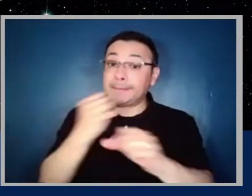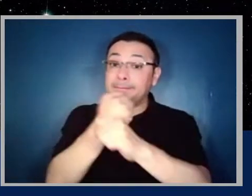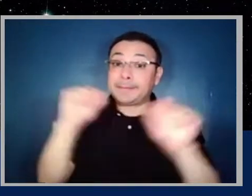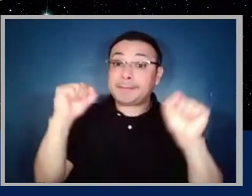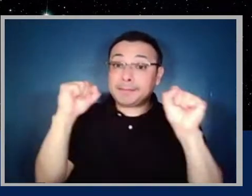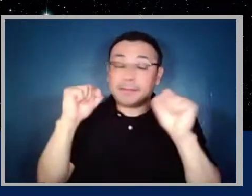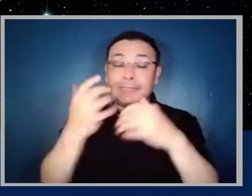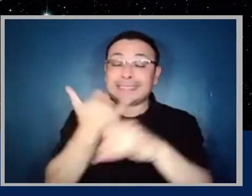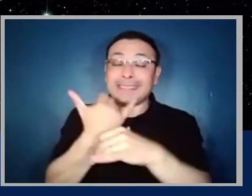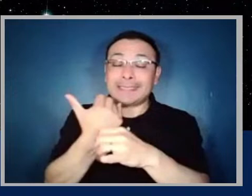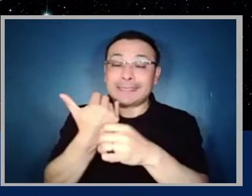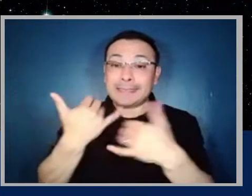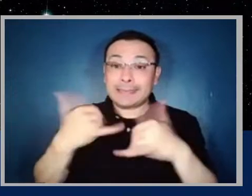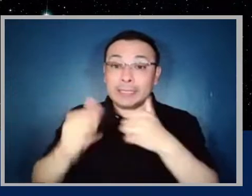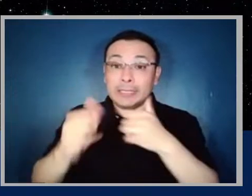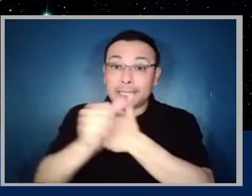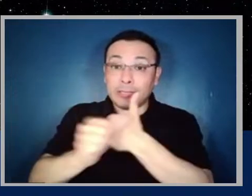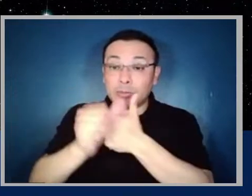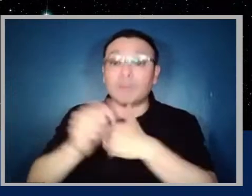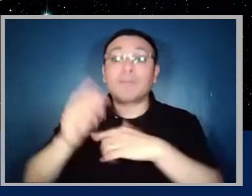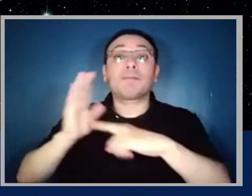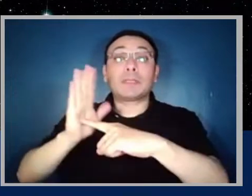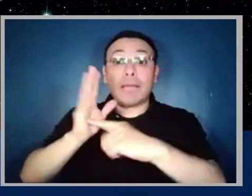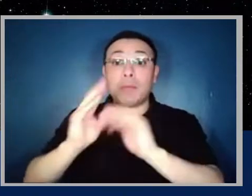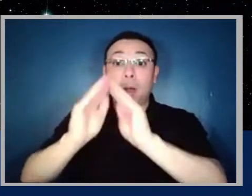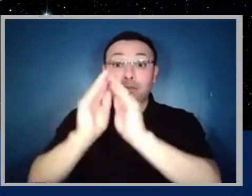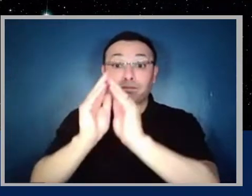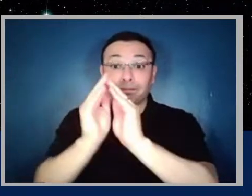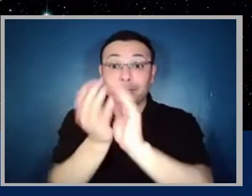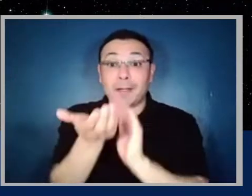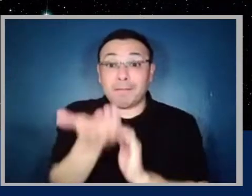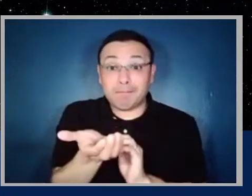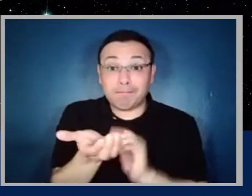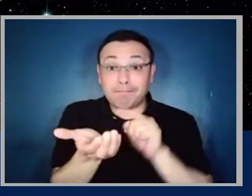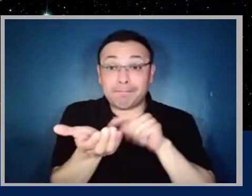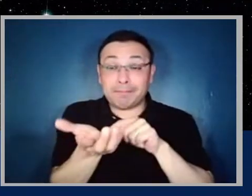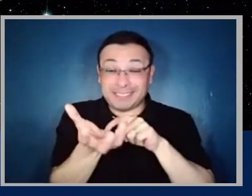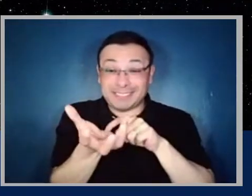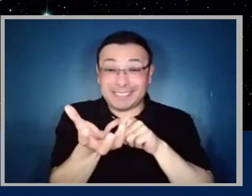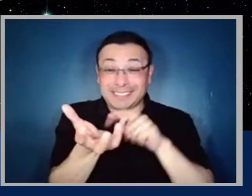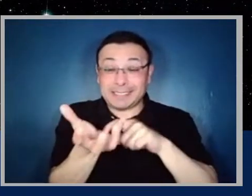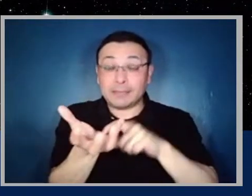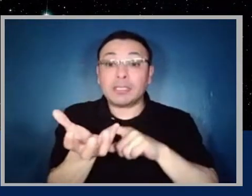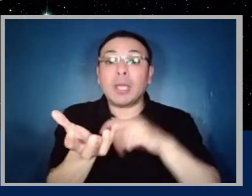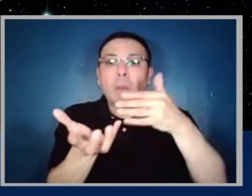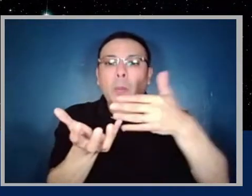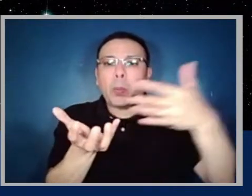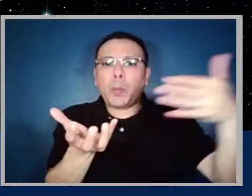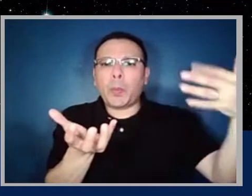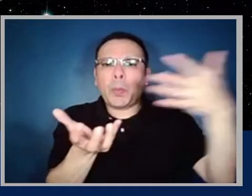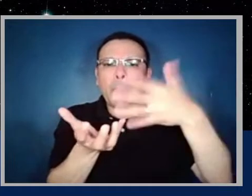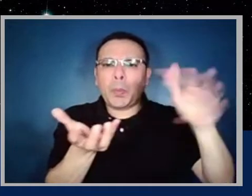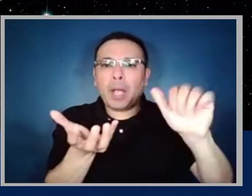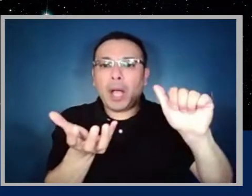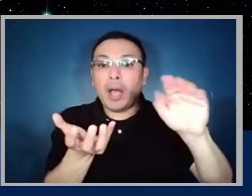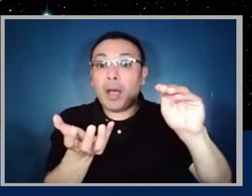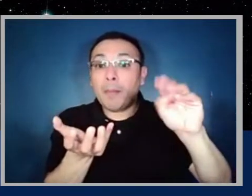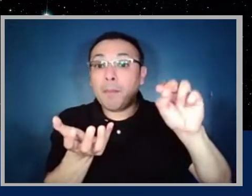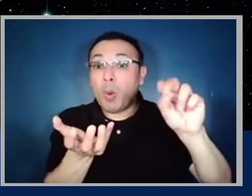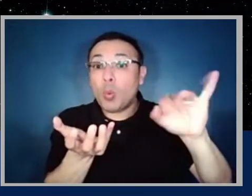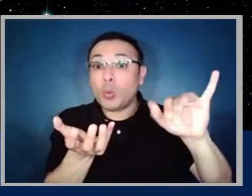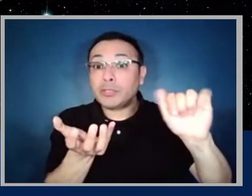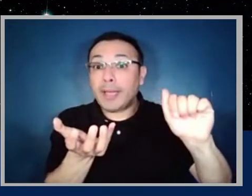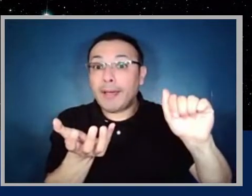perspective, particularly ammonia, which is very deadly if you breathe it. So we have to wait a certain time until we can even approach